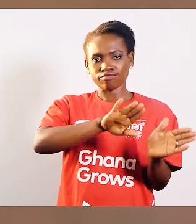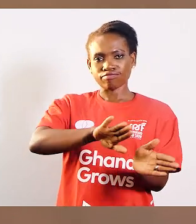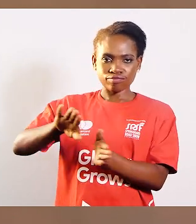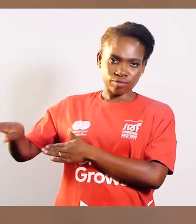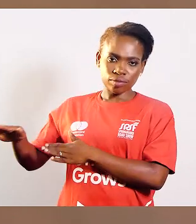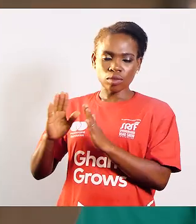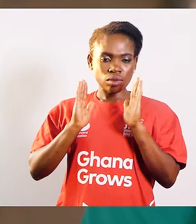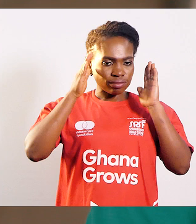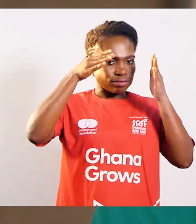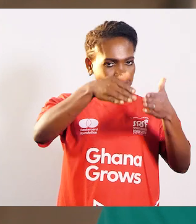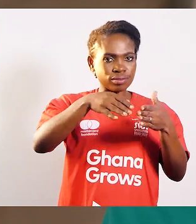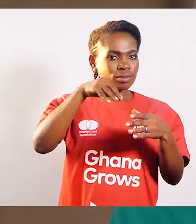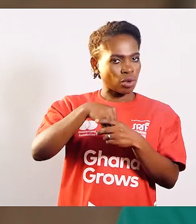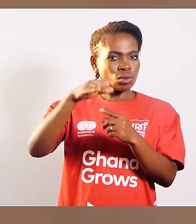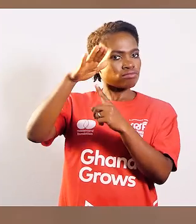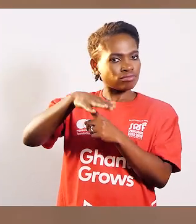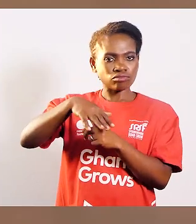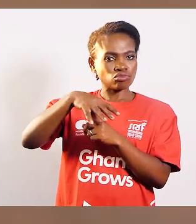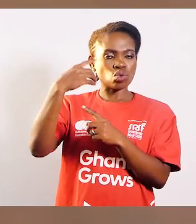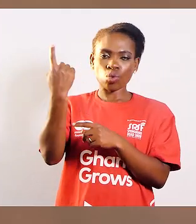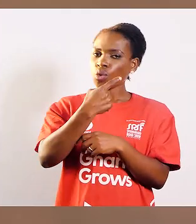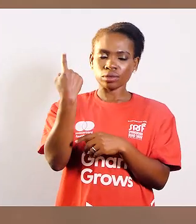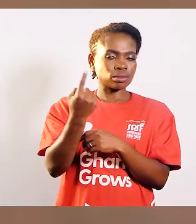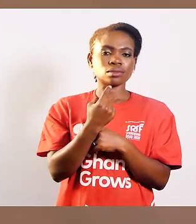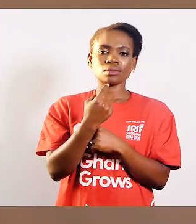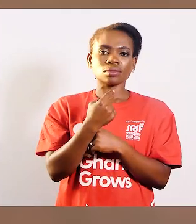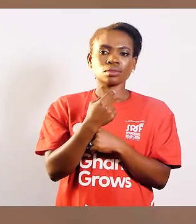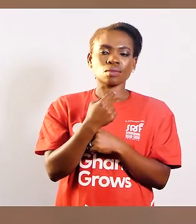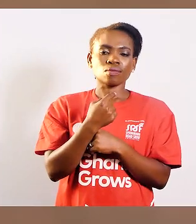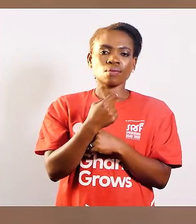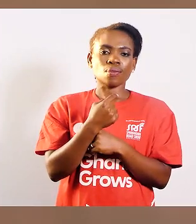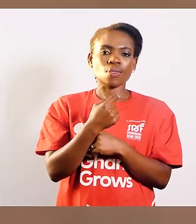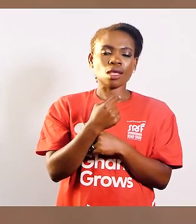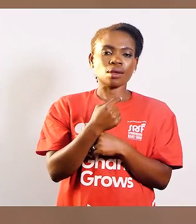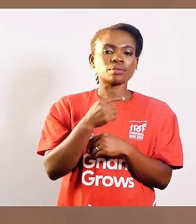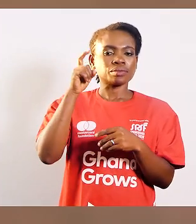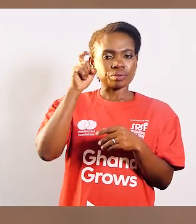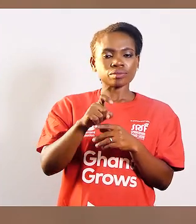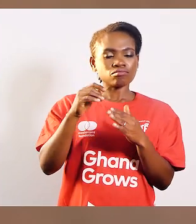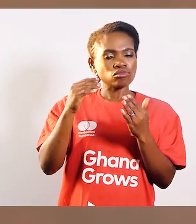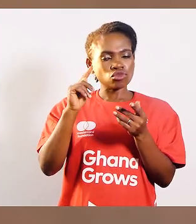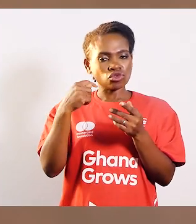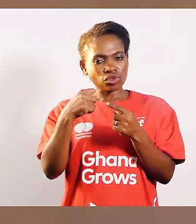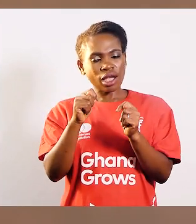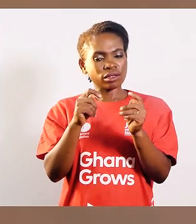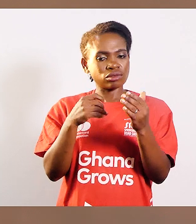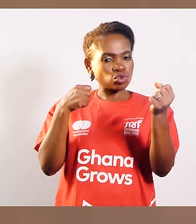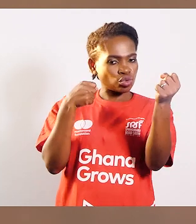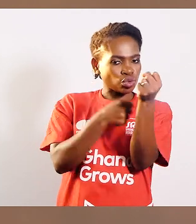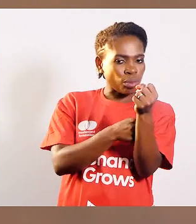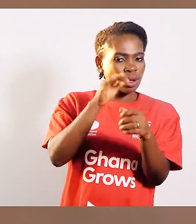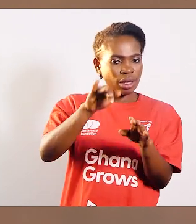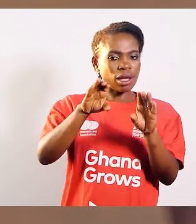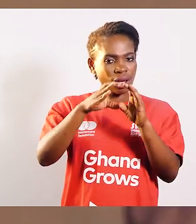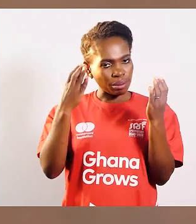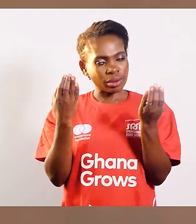are solely on mushrooms. Wow. Yes, and you have to consider investing in this